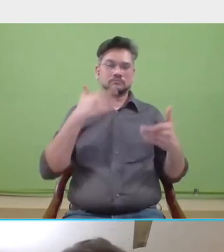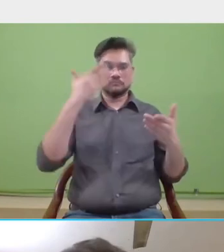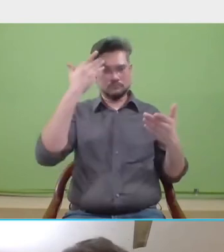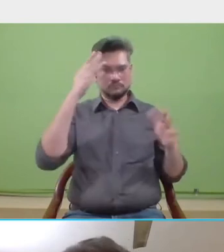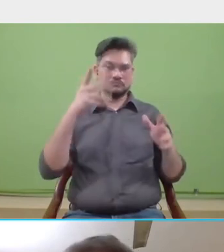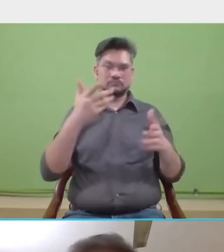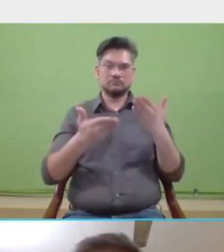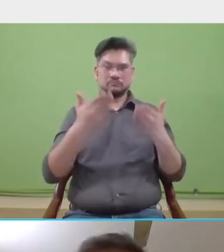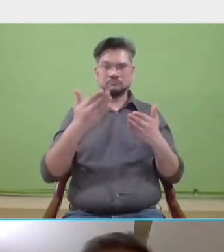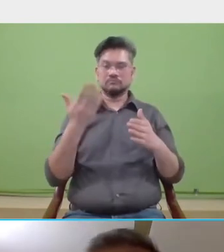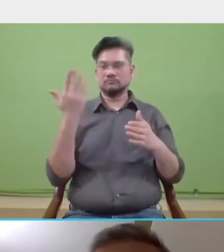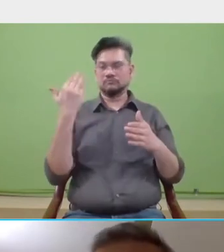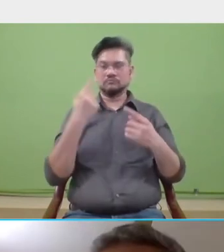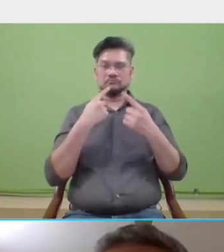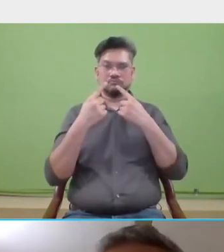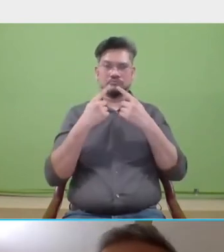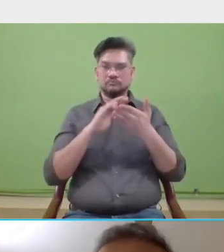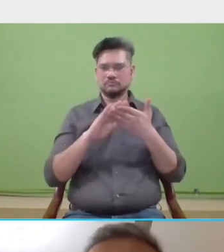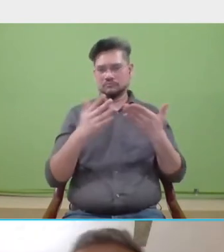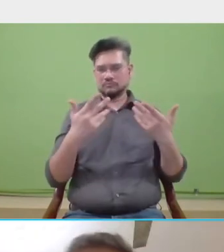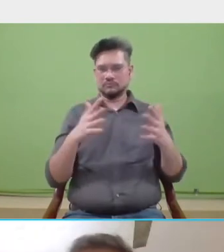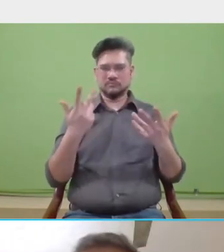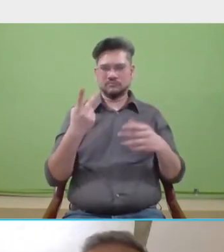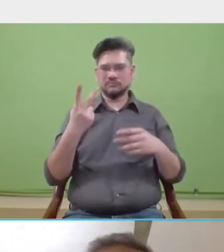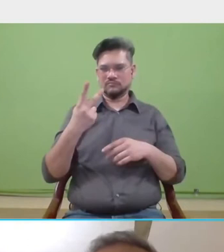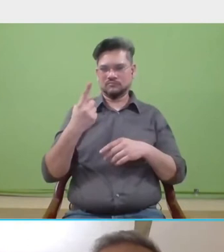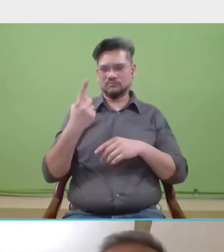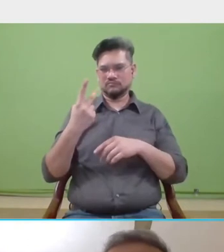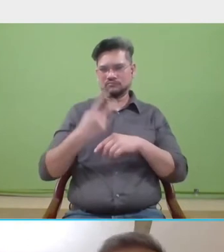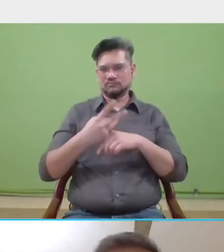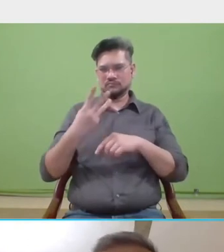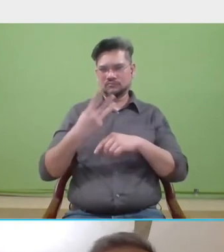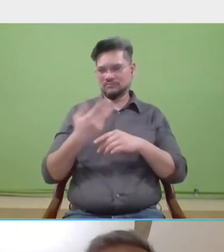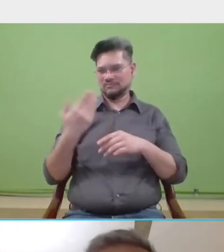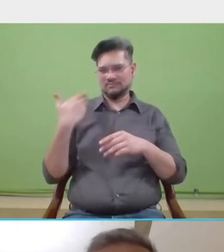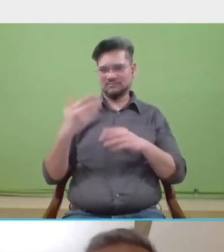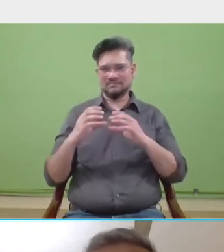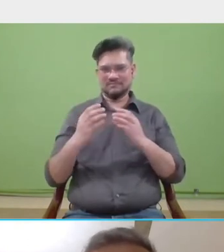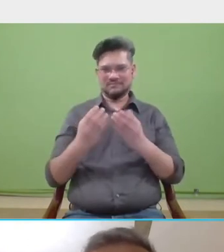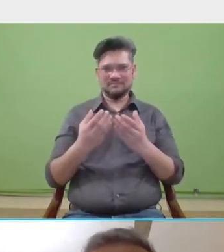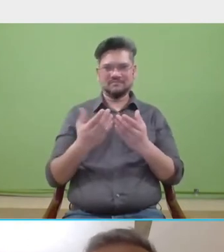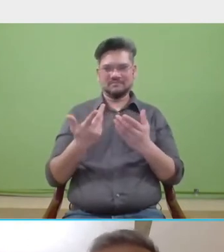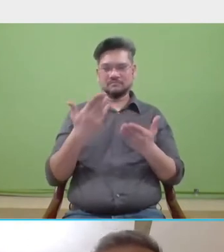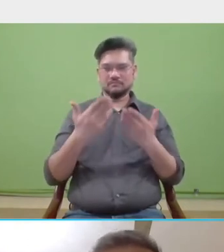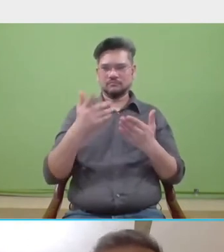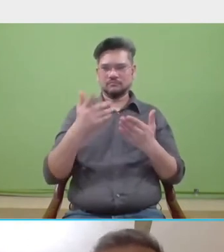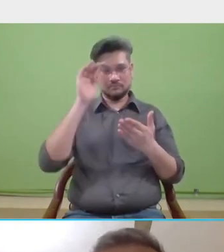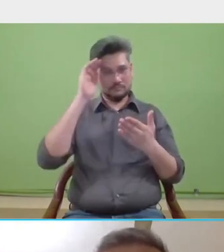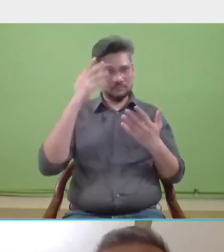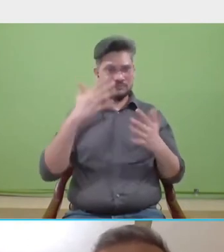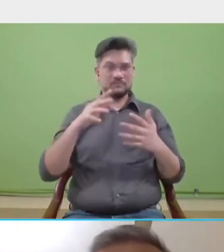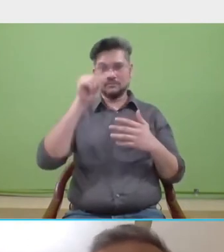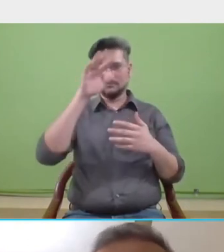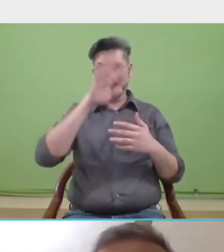series uh since last two three days uh is about the varieties within india so you have a